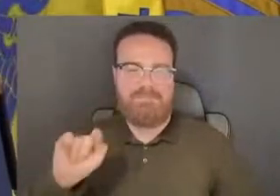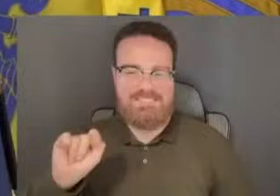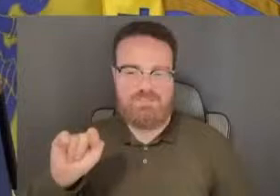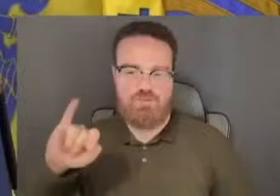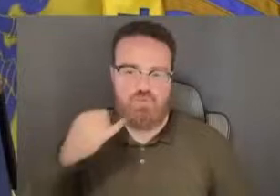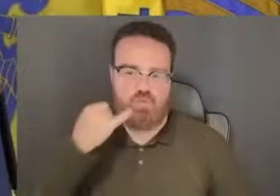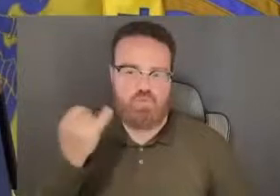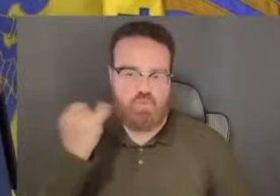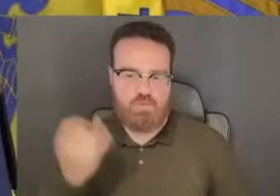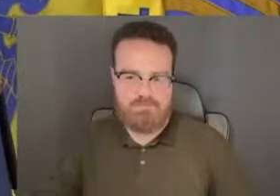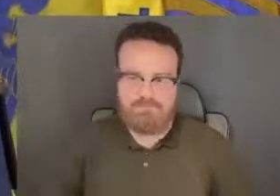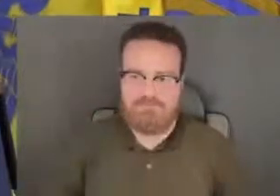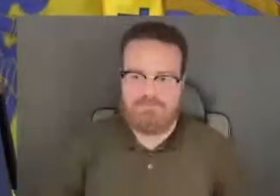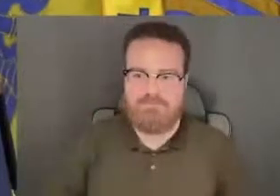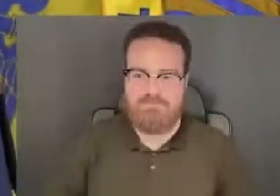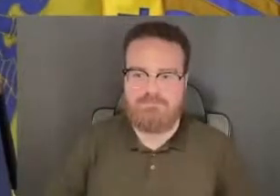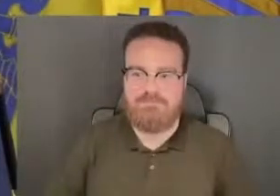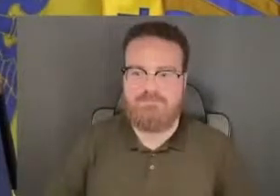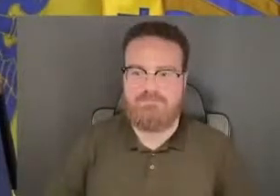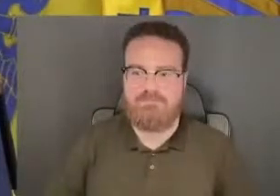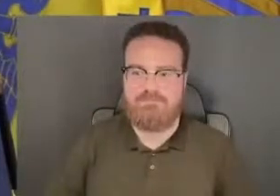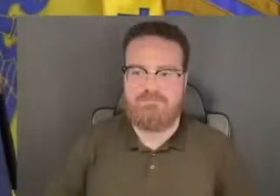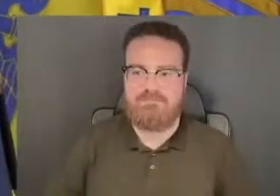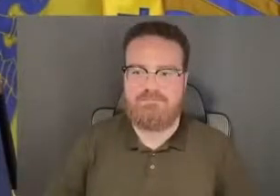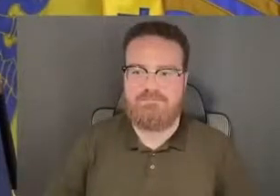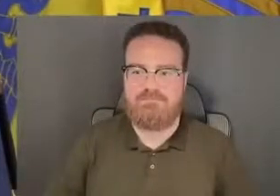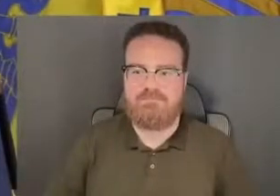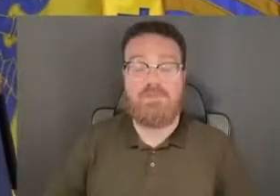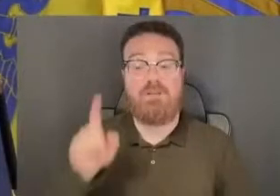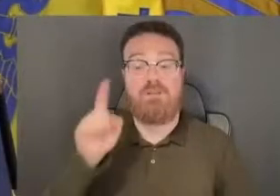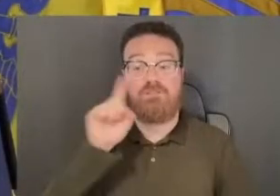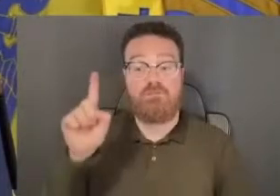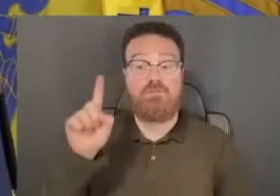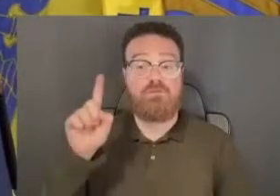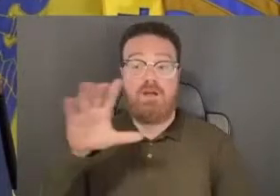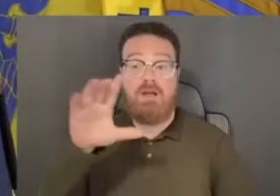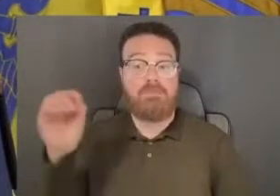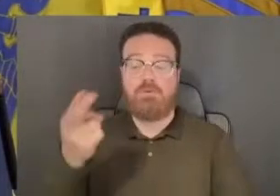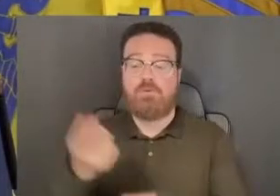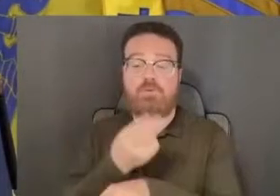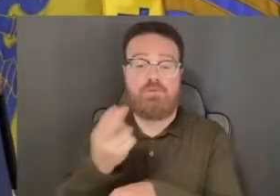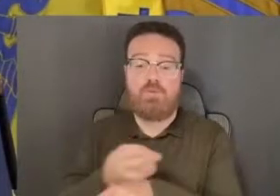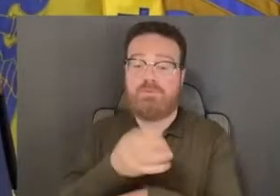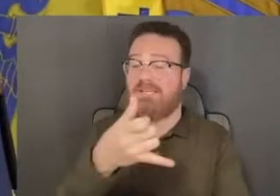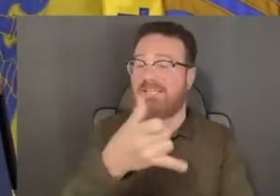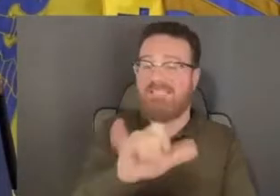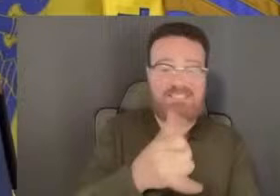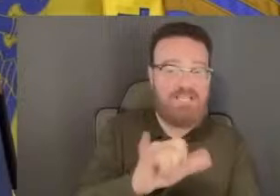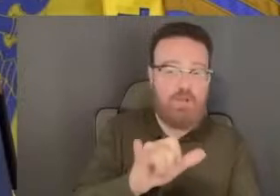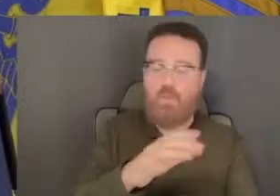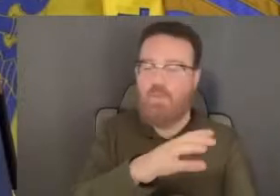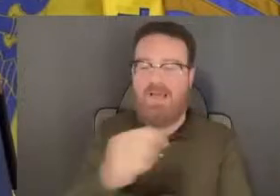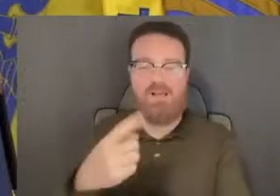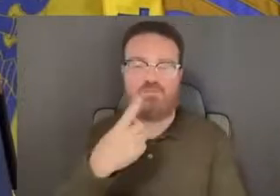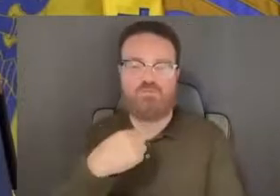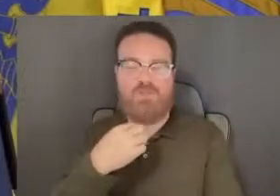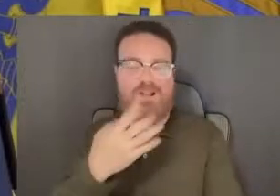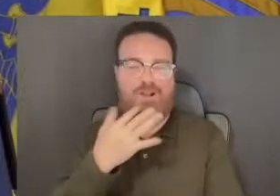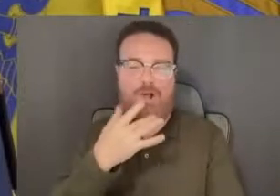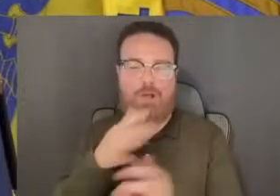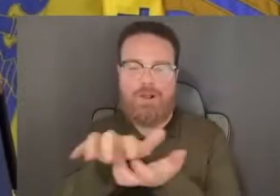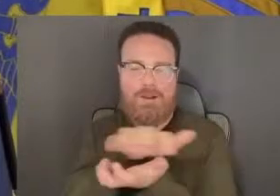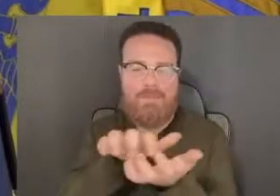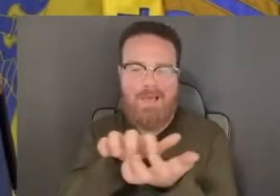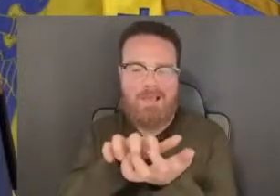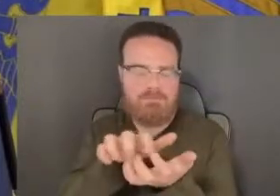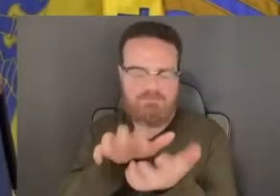For companies currently combining petroleum-based yellow chemical and red dyes together, try